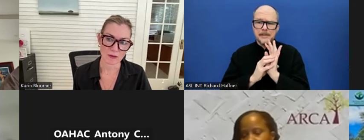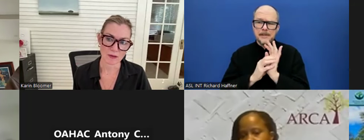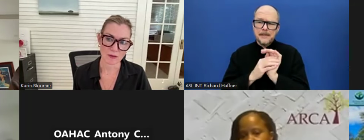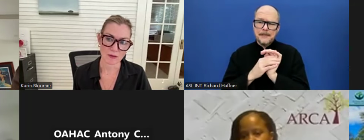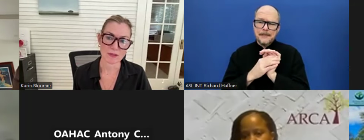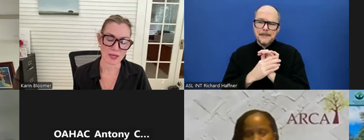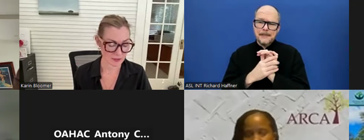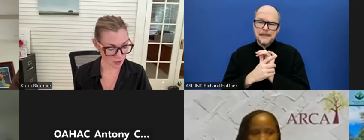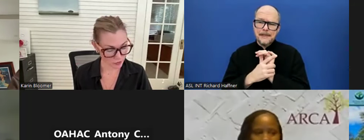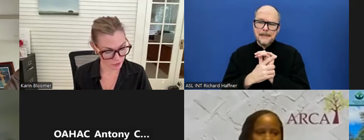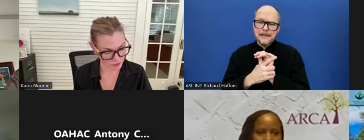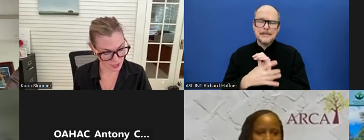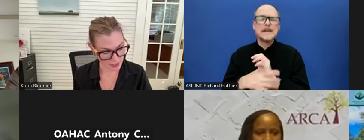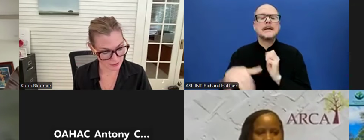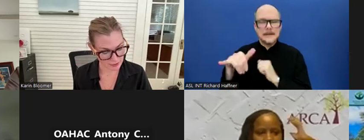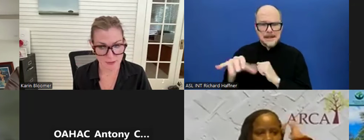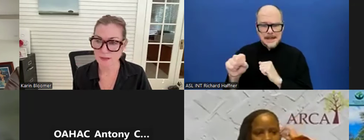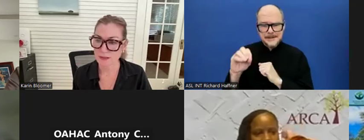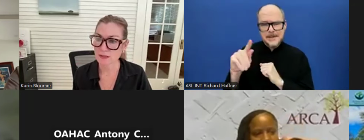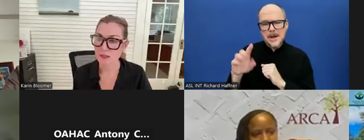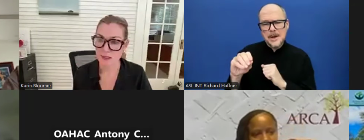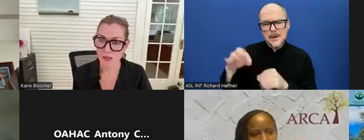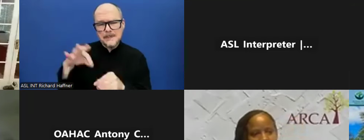And yes, Otto votes yes.